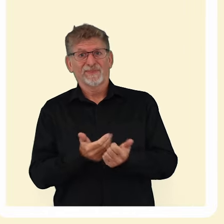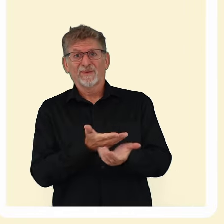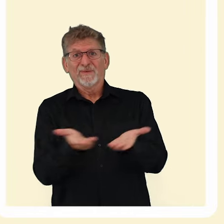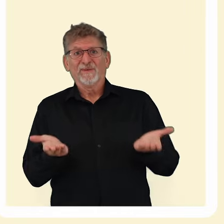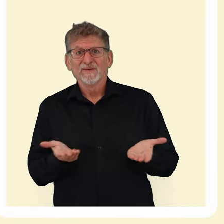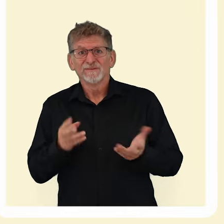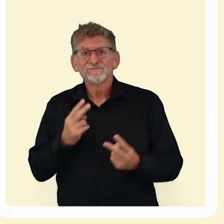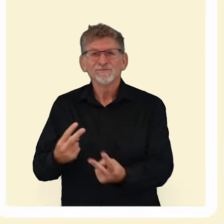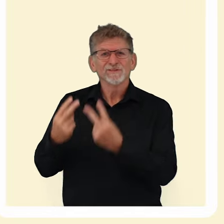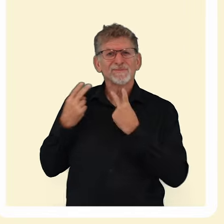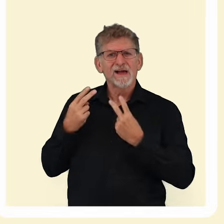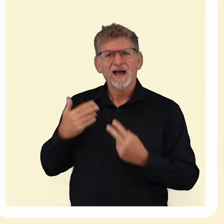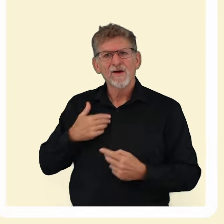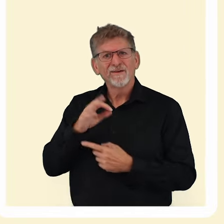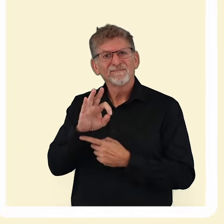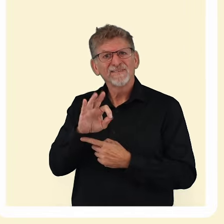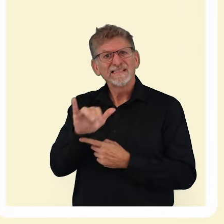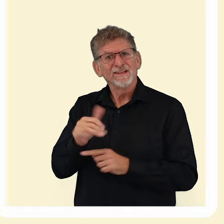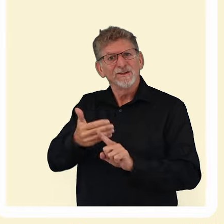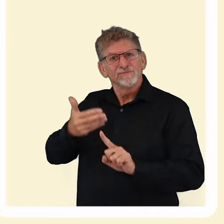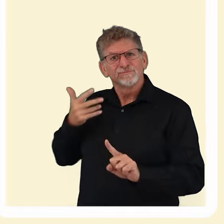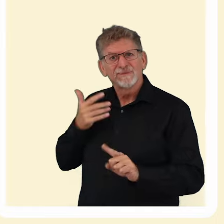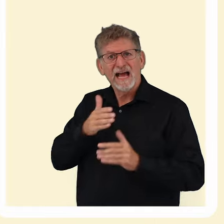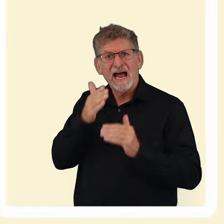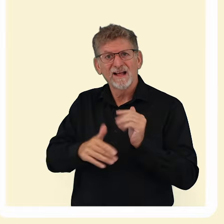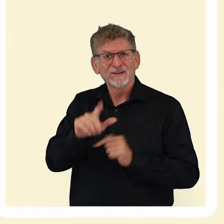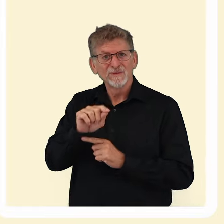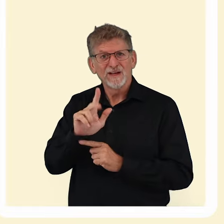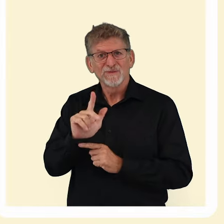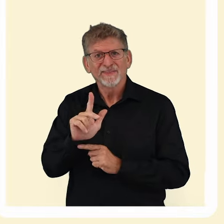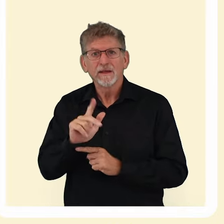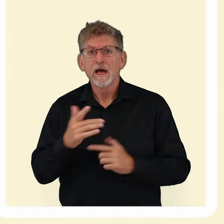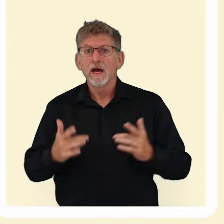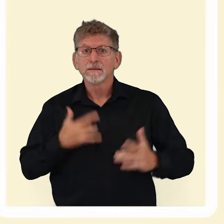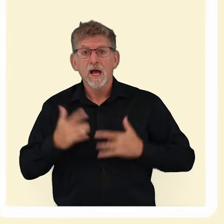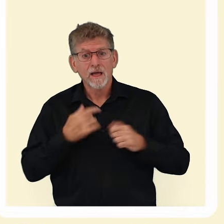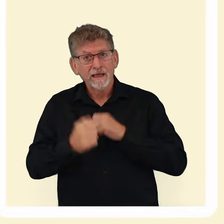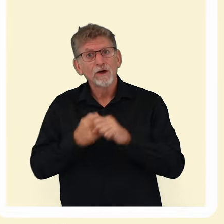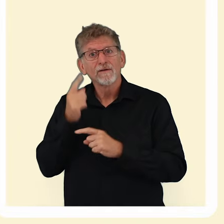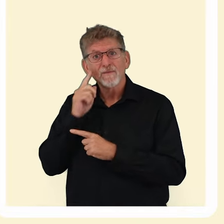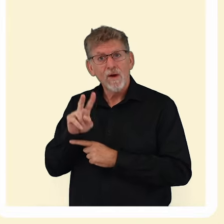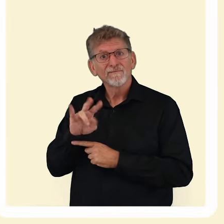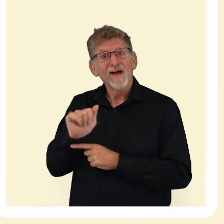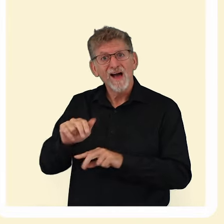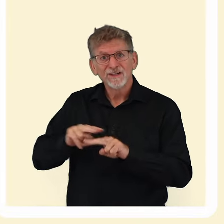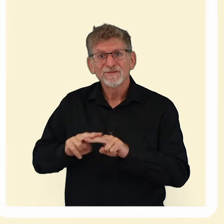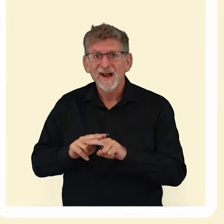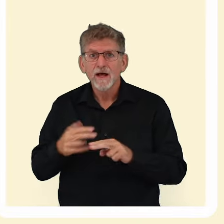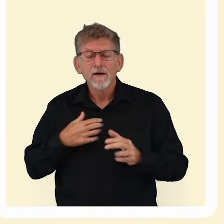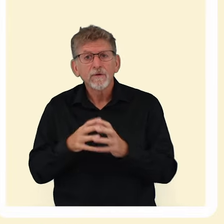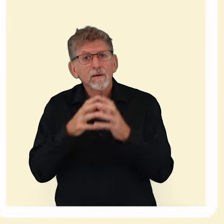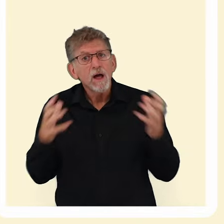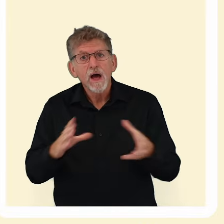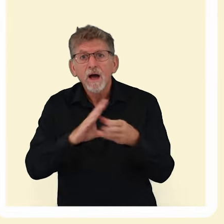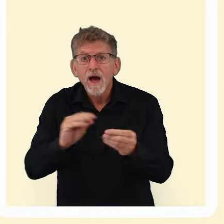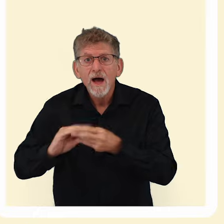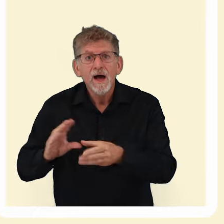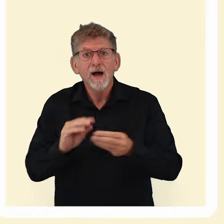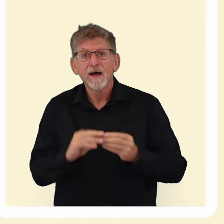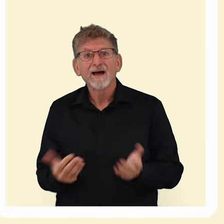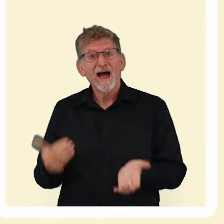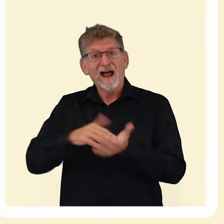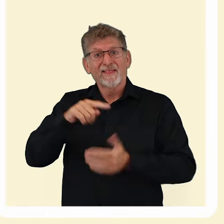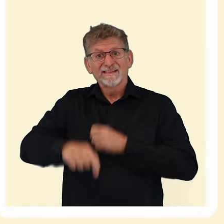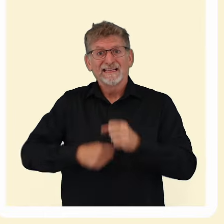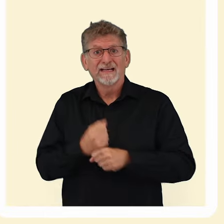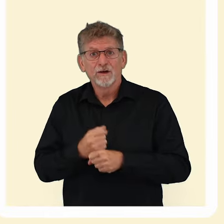year ending 2023, an exciting year for VRL, and we have so much to tell you about. Once again, this year, we're coming to you in an audio